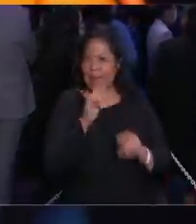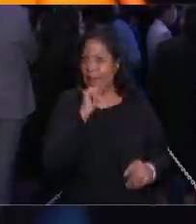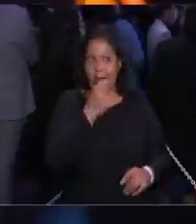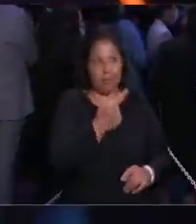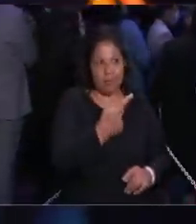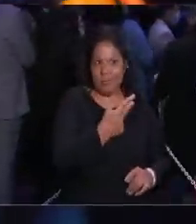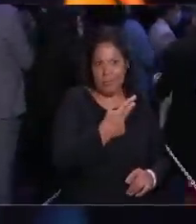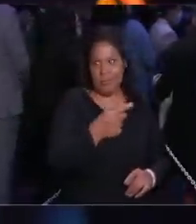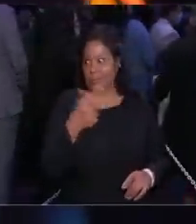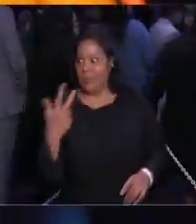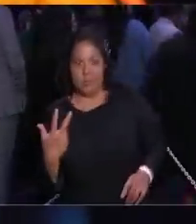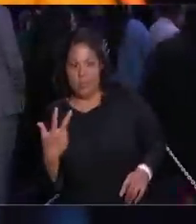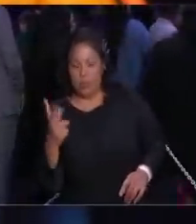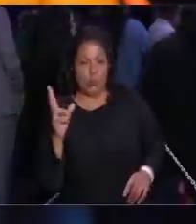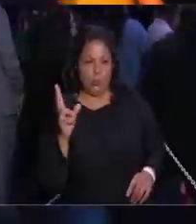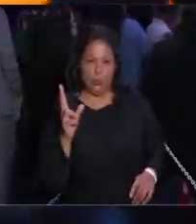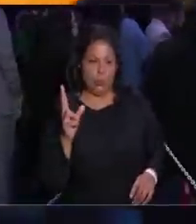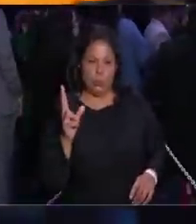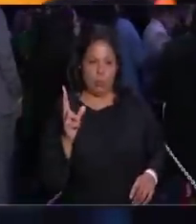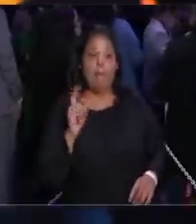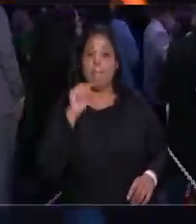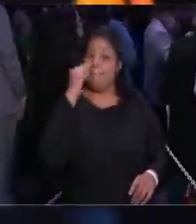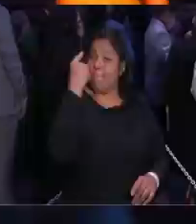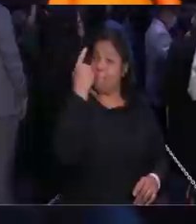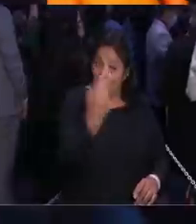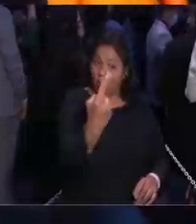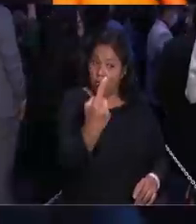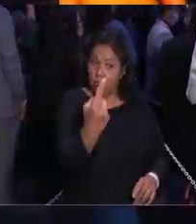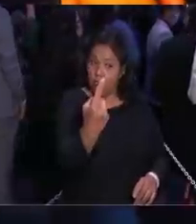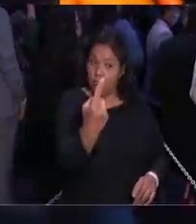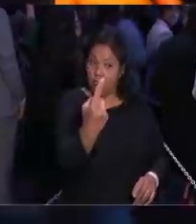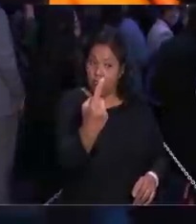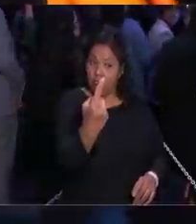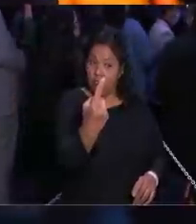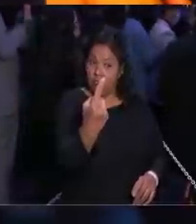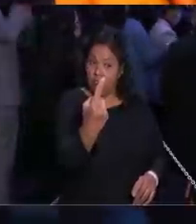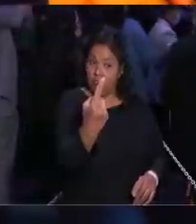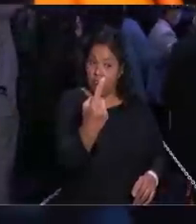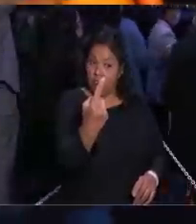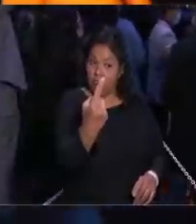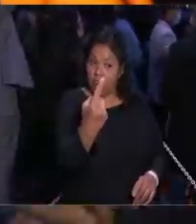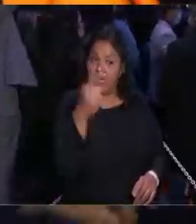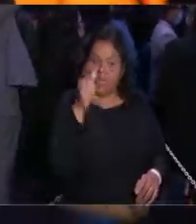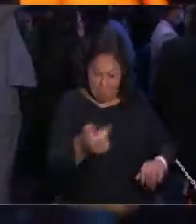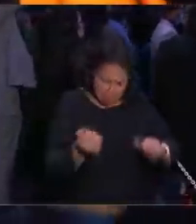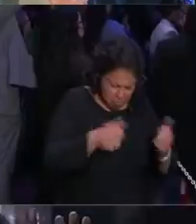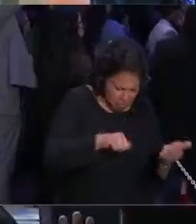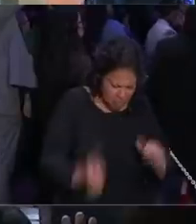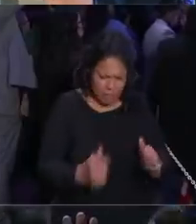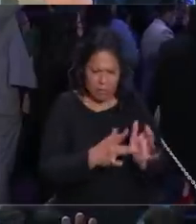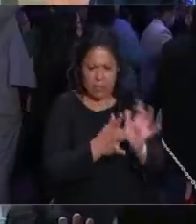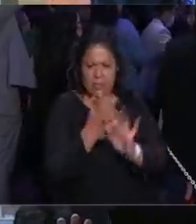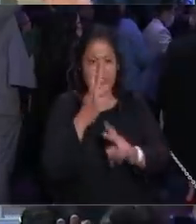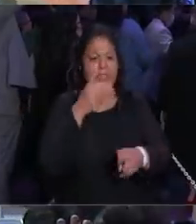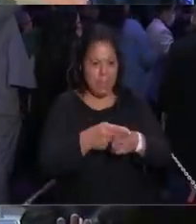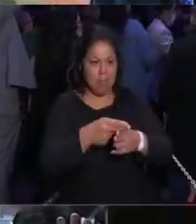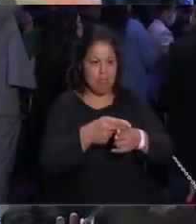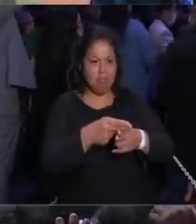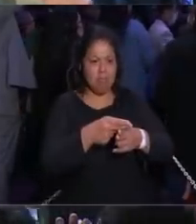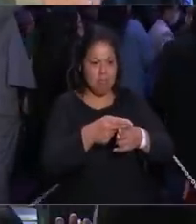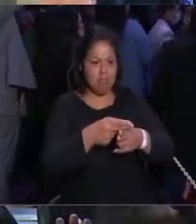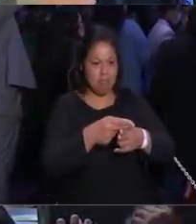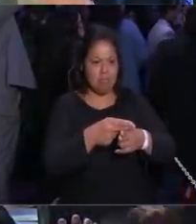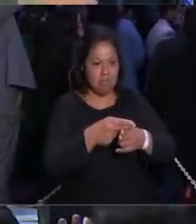two, not three. No dos o tres. But one. Pero uno. He was baptized in Jesus' name. Él